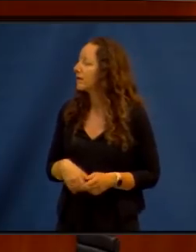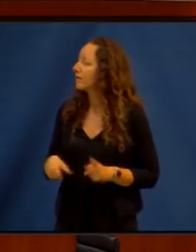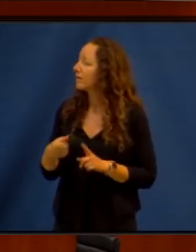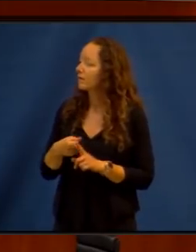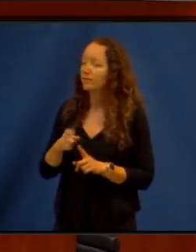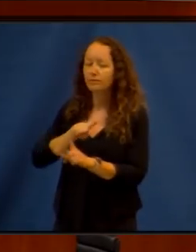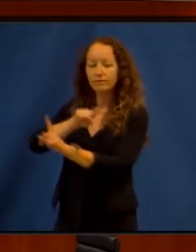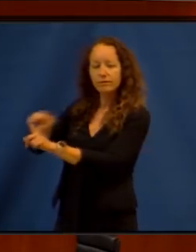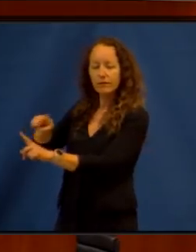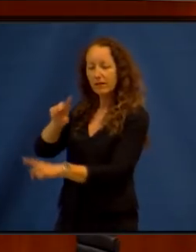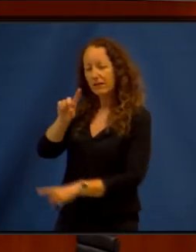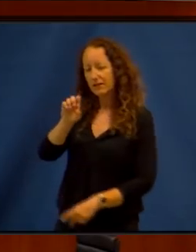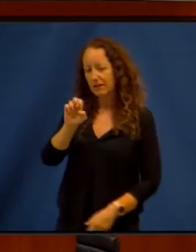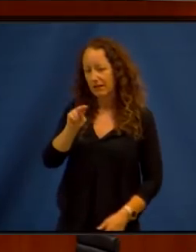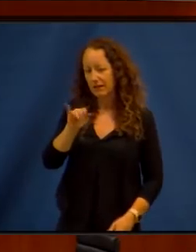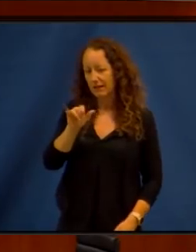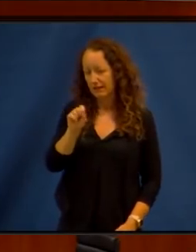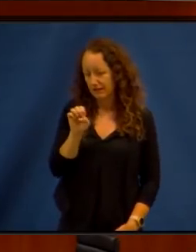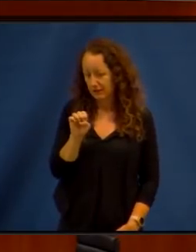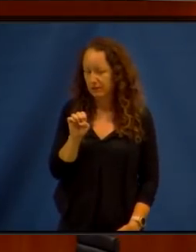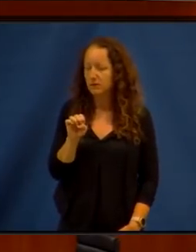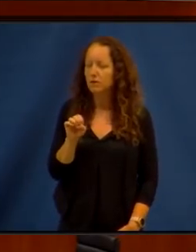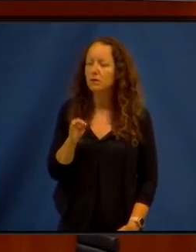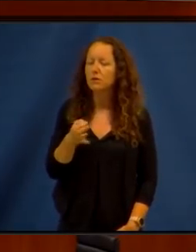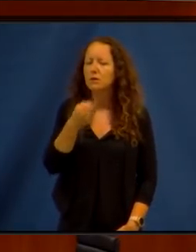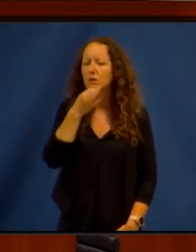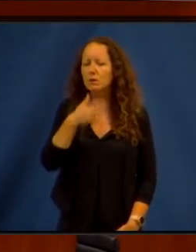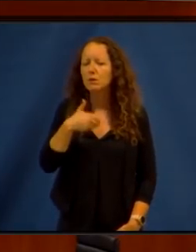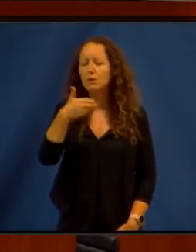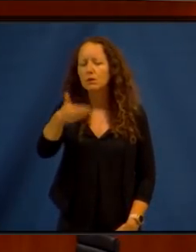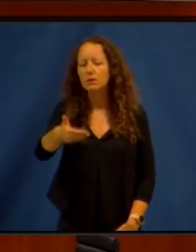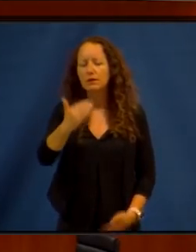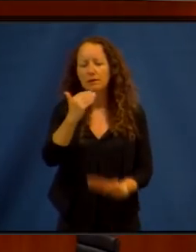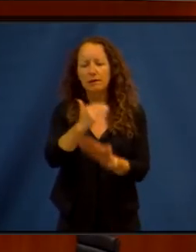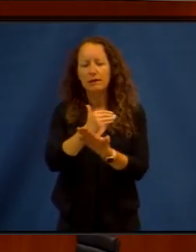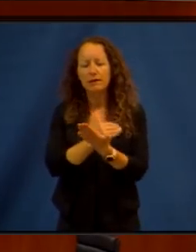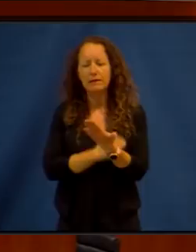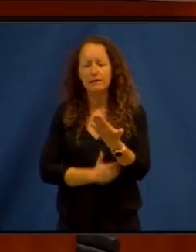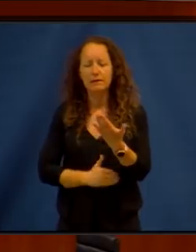Denise. There's an upcoming blitz of